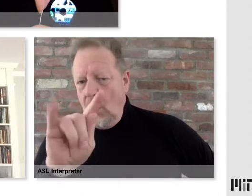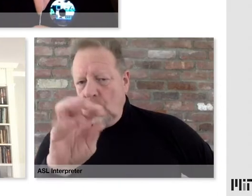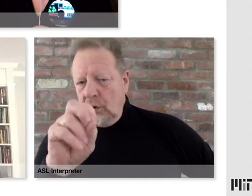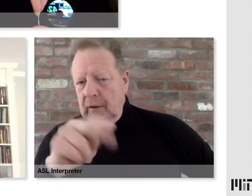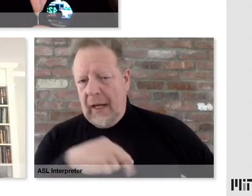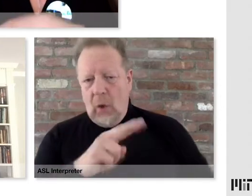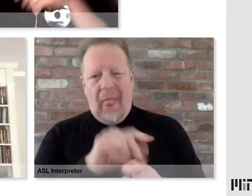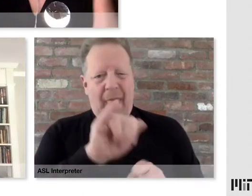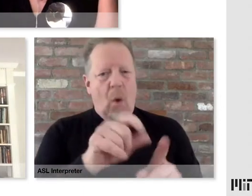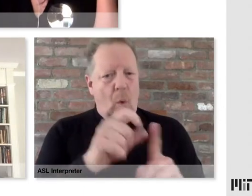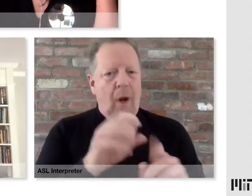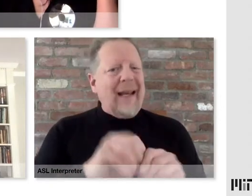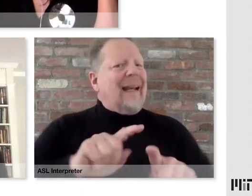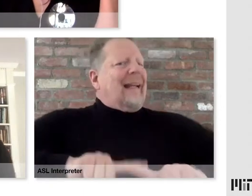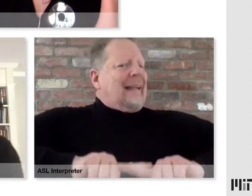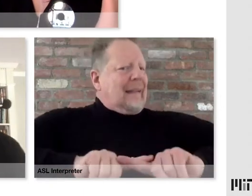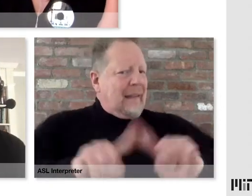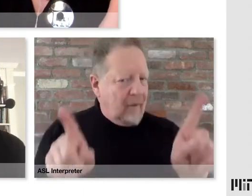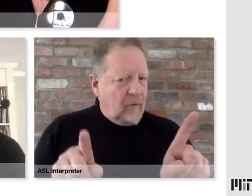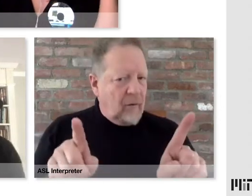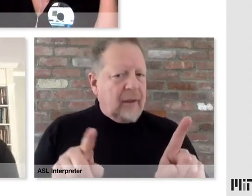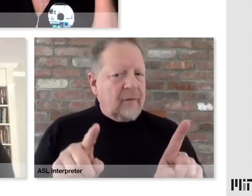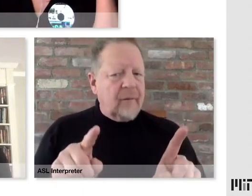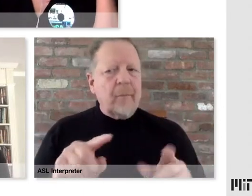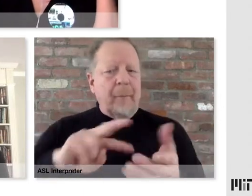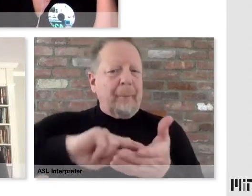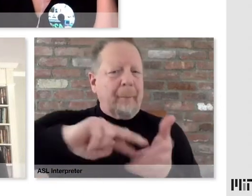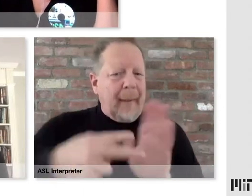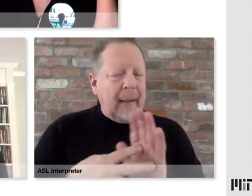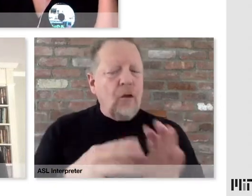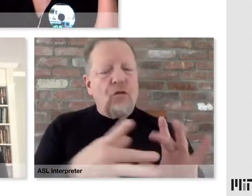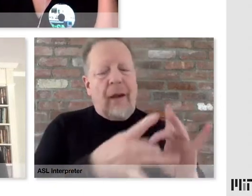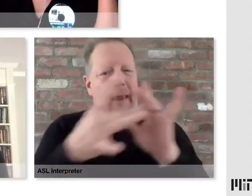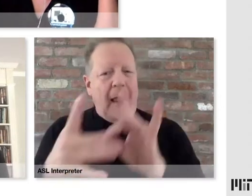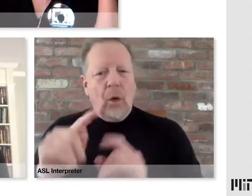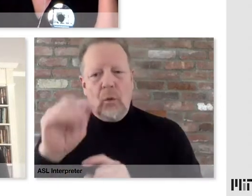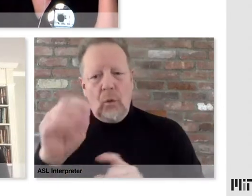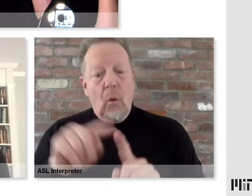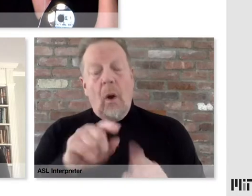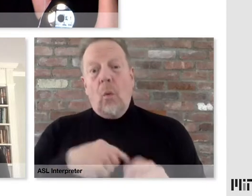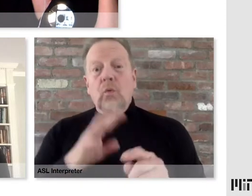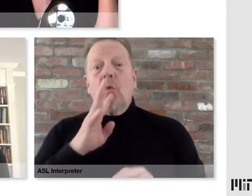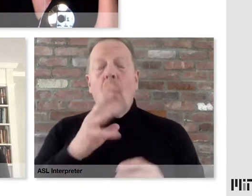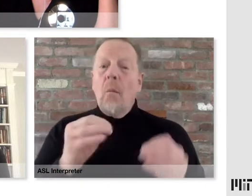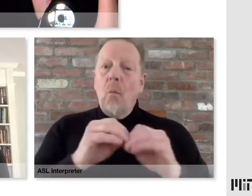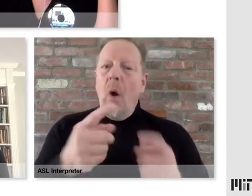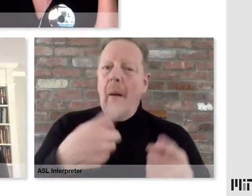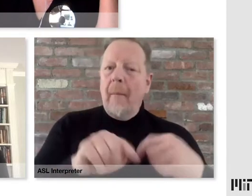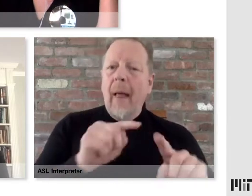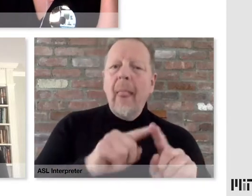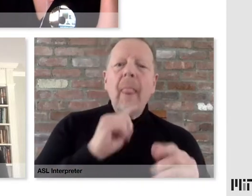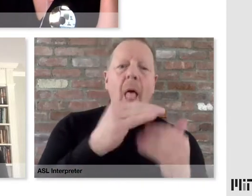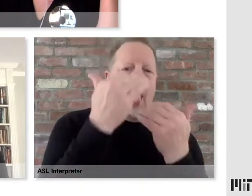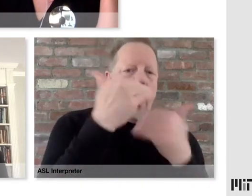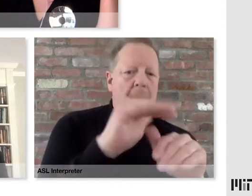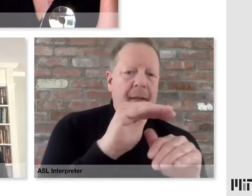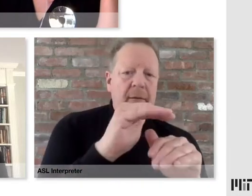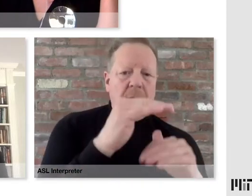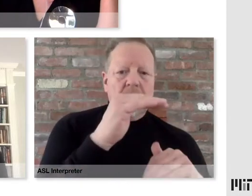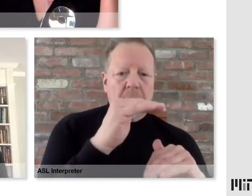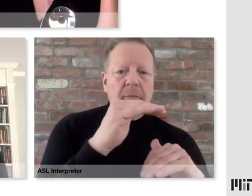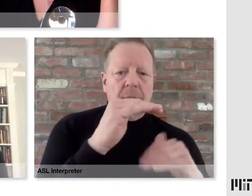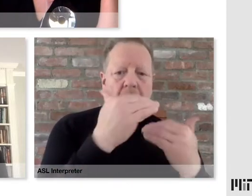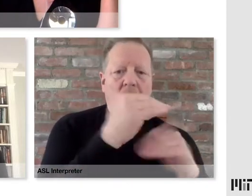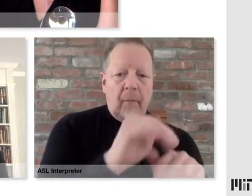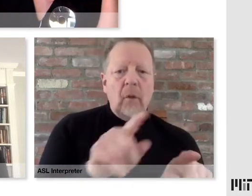slightly different sense, in terms of when I was talking more about the limits, Rosa, which I think you also